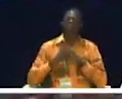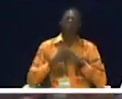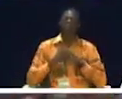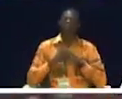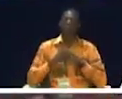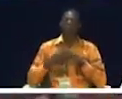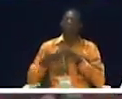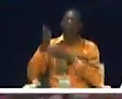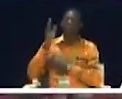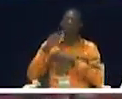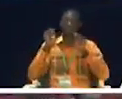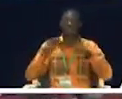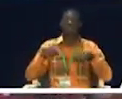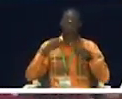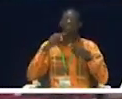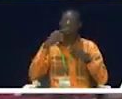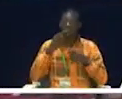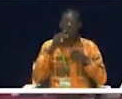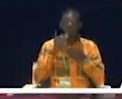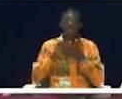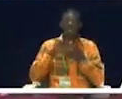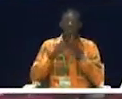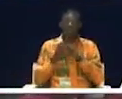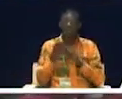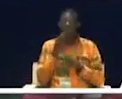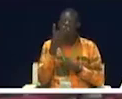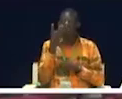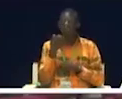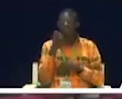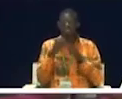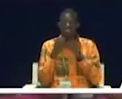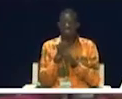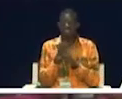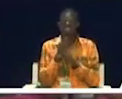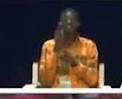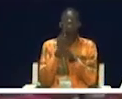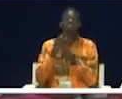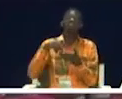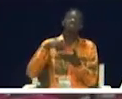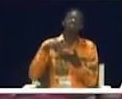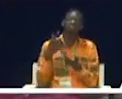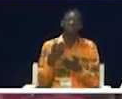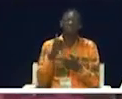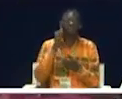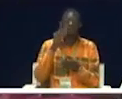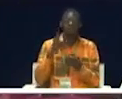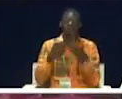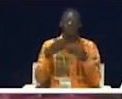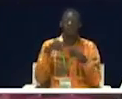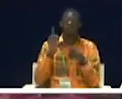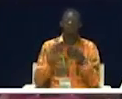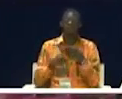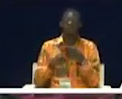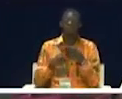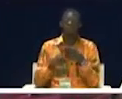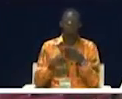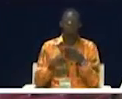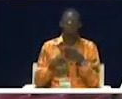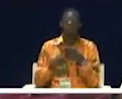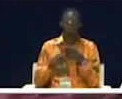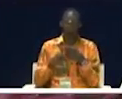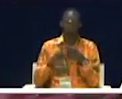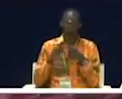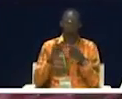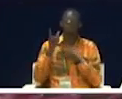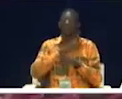God can just tell you that problem of so many years, it will just say, just be dancing. A woman came to a garden and the Lord told